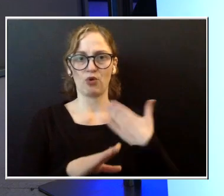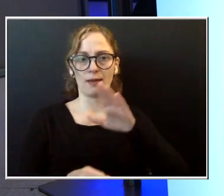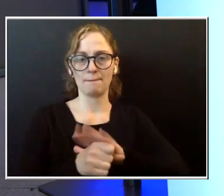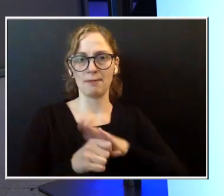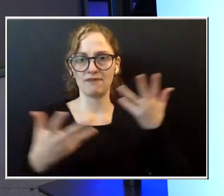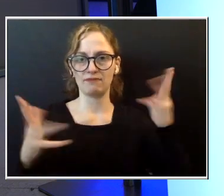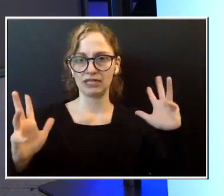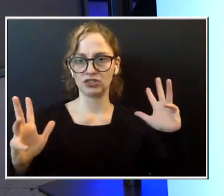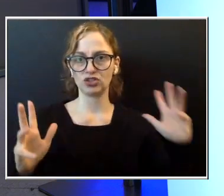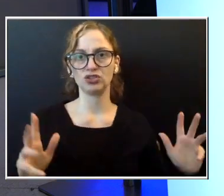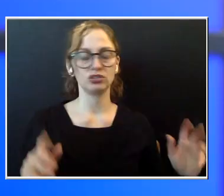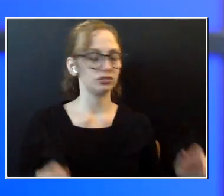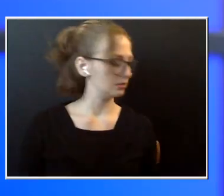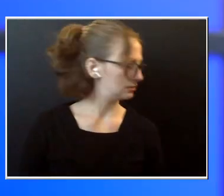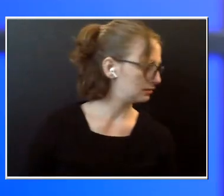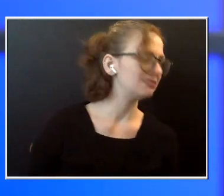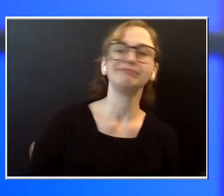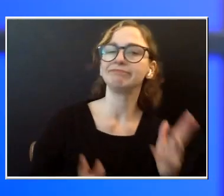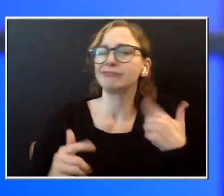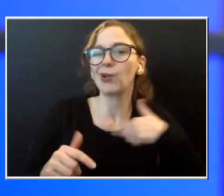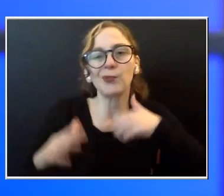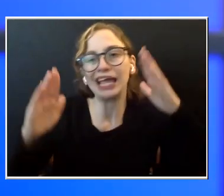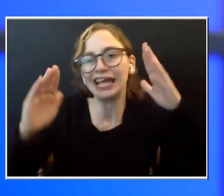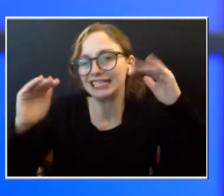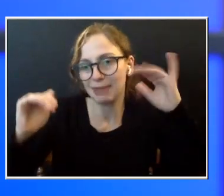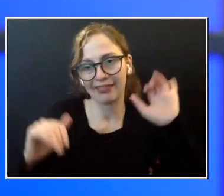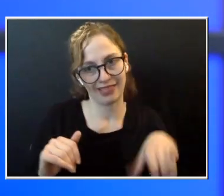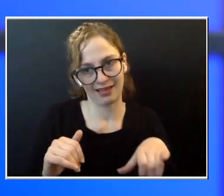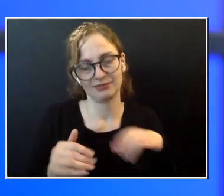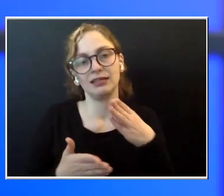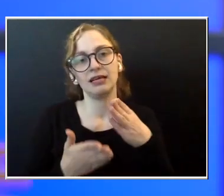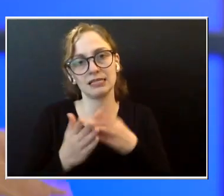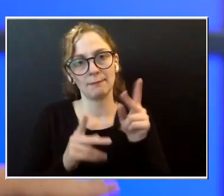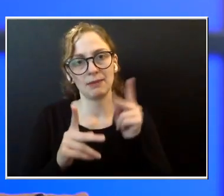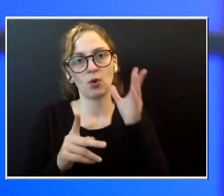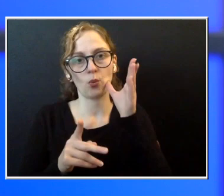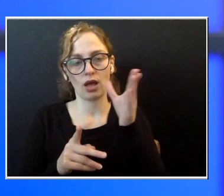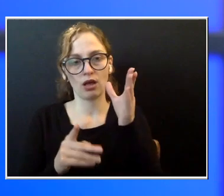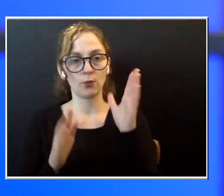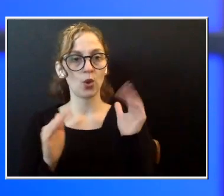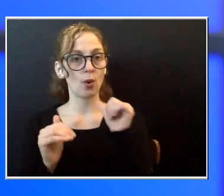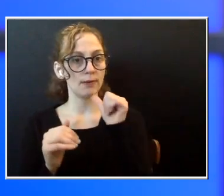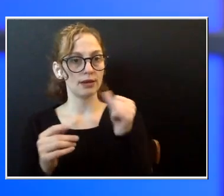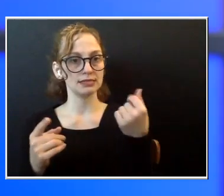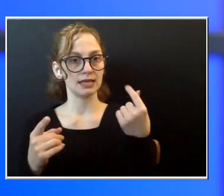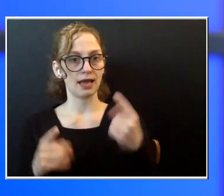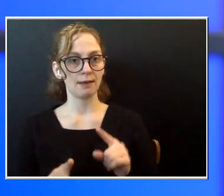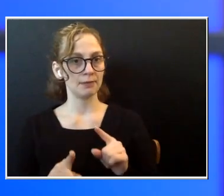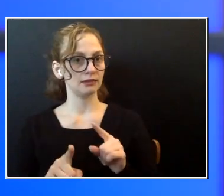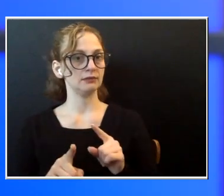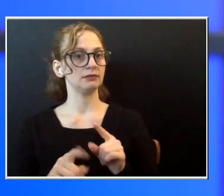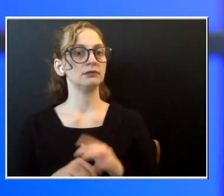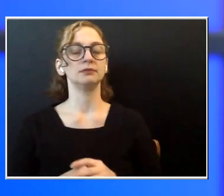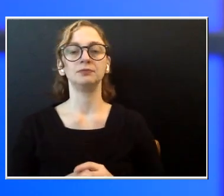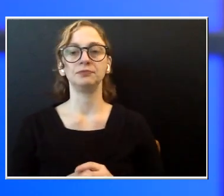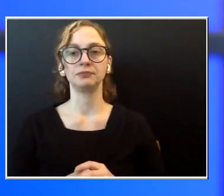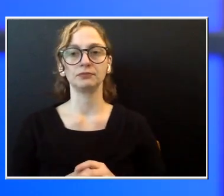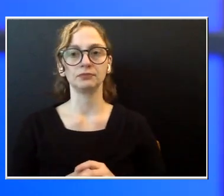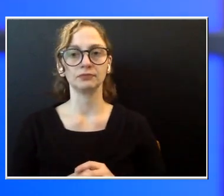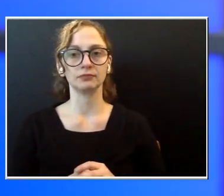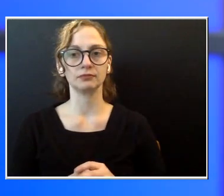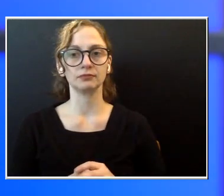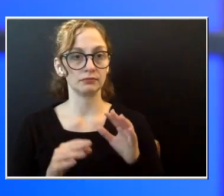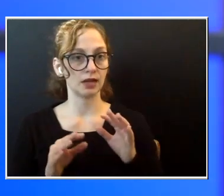That is expected, that some people will. We hope it doesn't happen. Well, it could happen. It could happen, but there